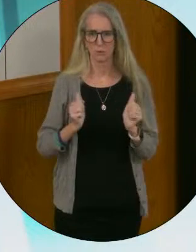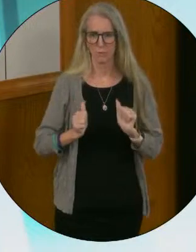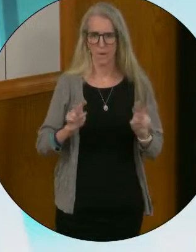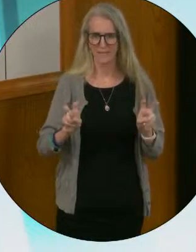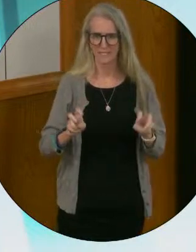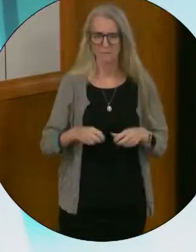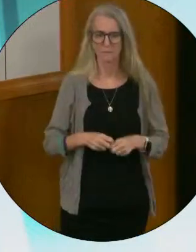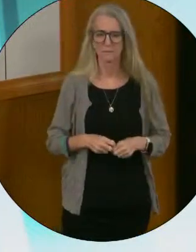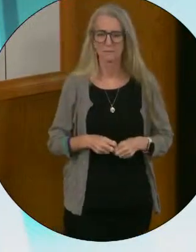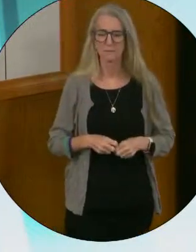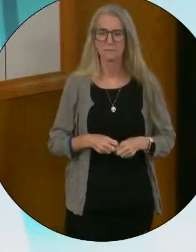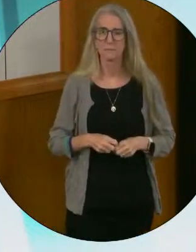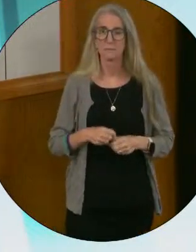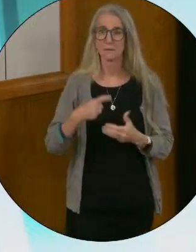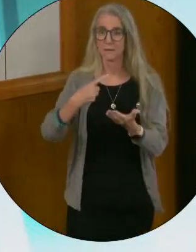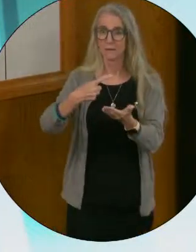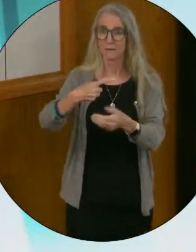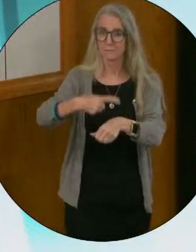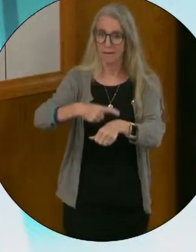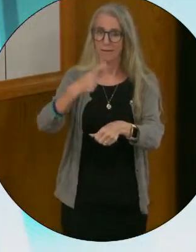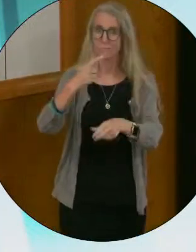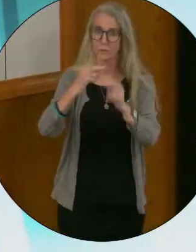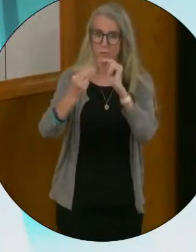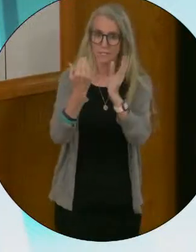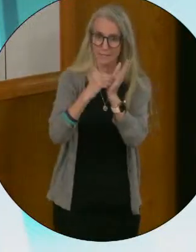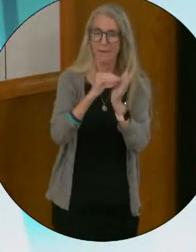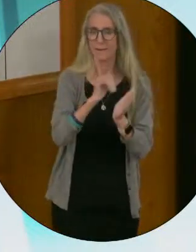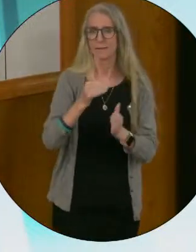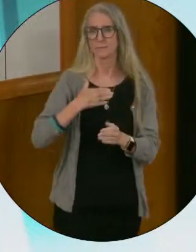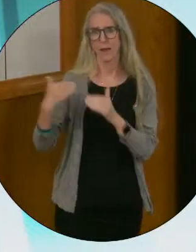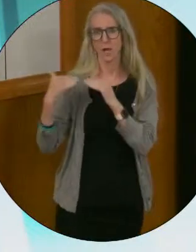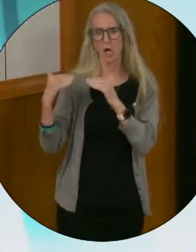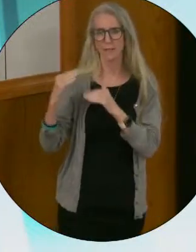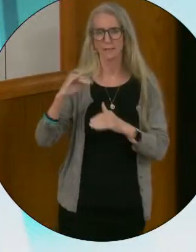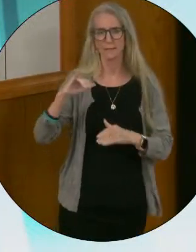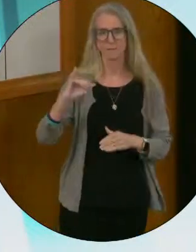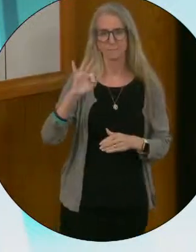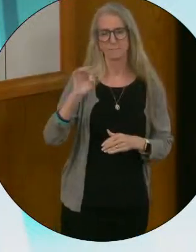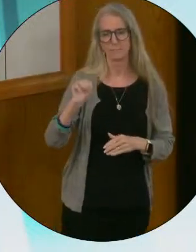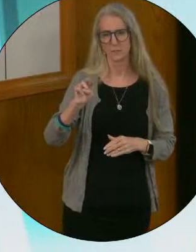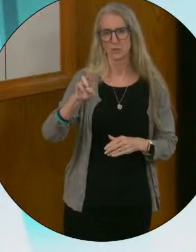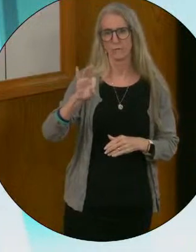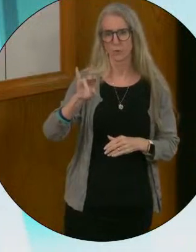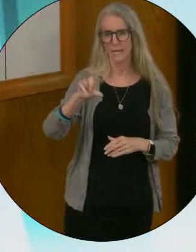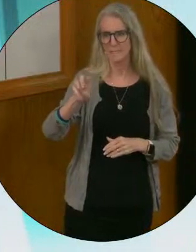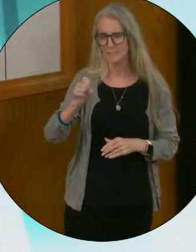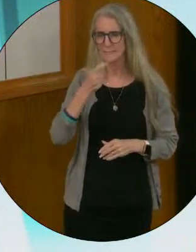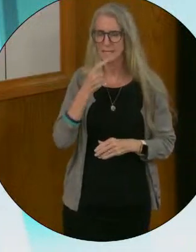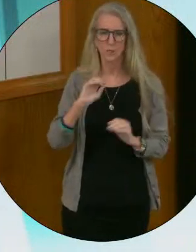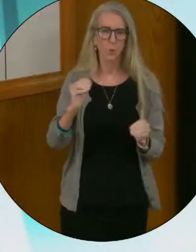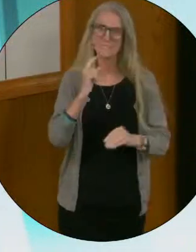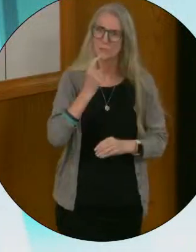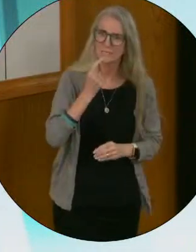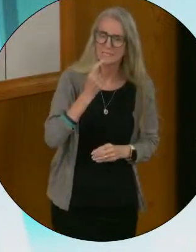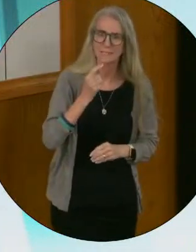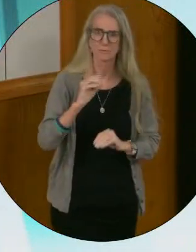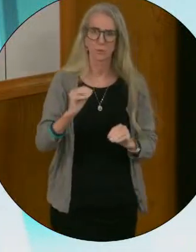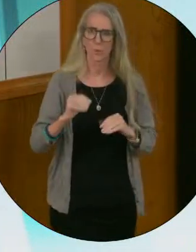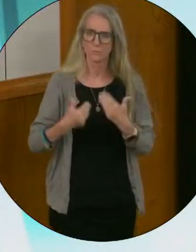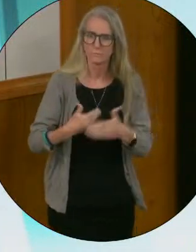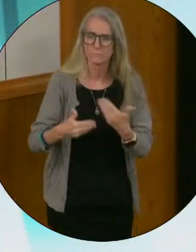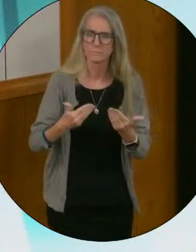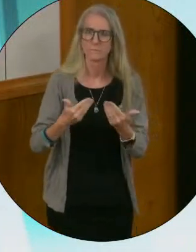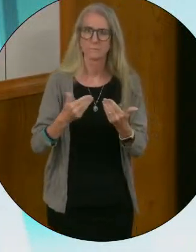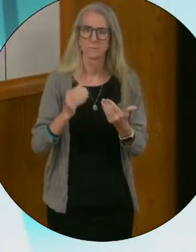for negotiations. Again, as my colleague, Mr. Frazee, said, no sense of urgency, no seriousness. Your